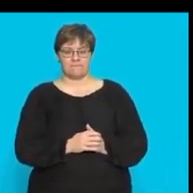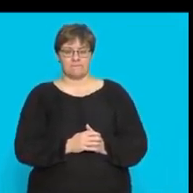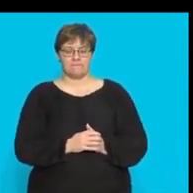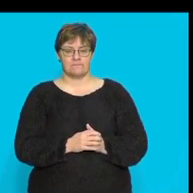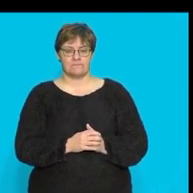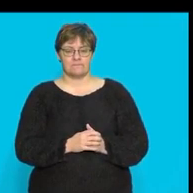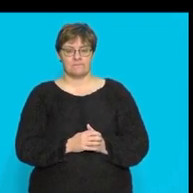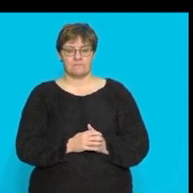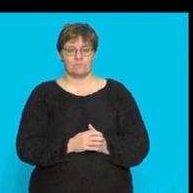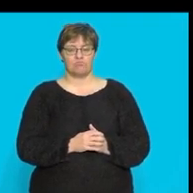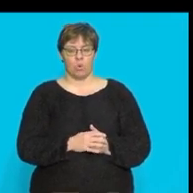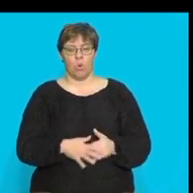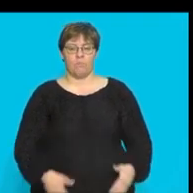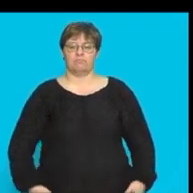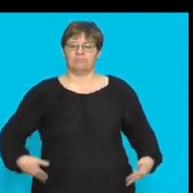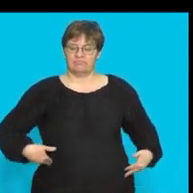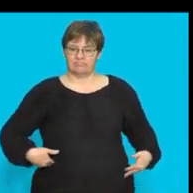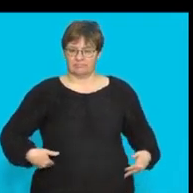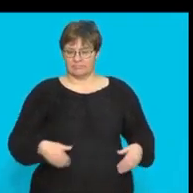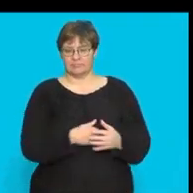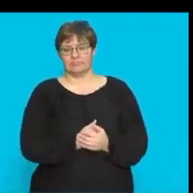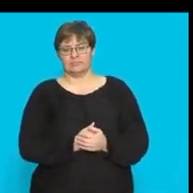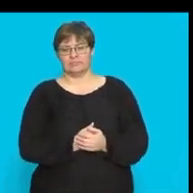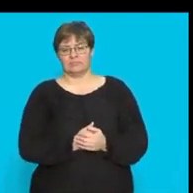wear long pants, right.